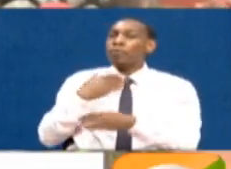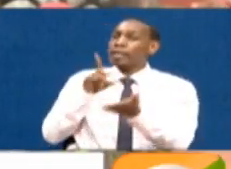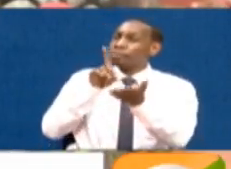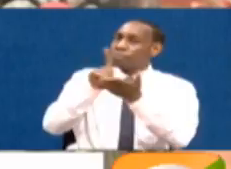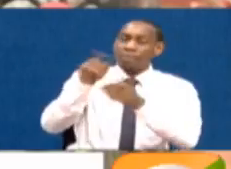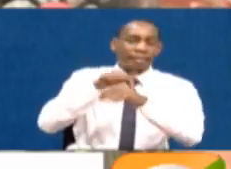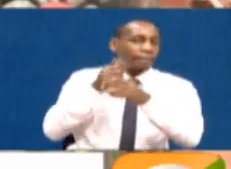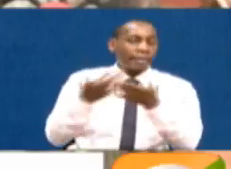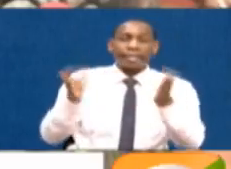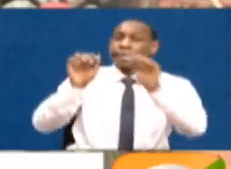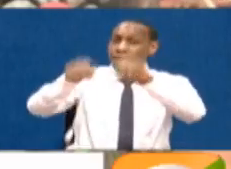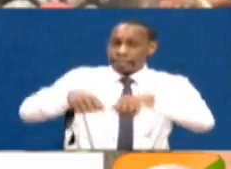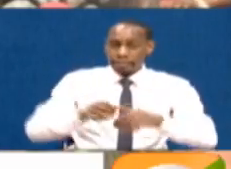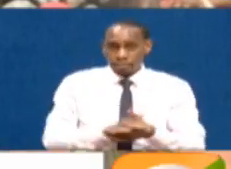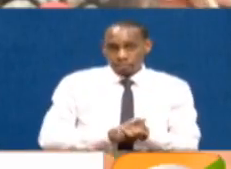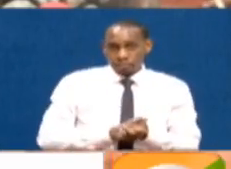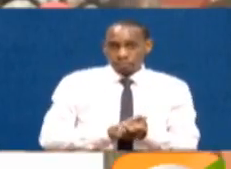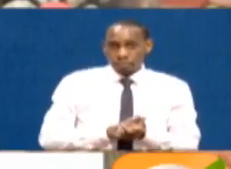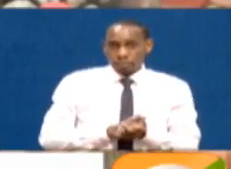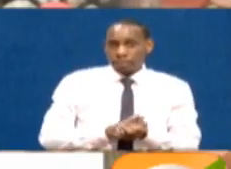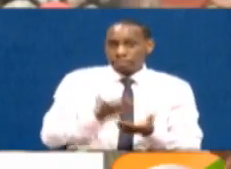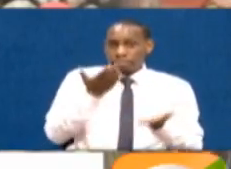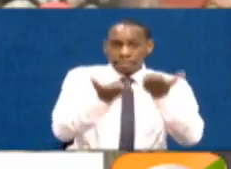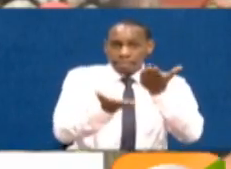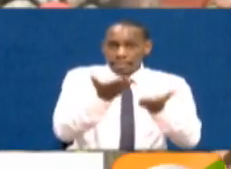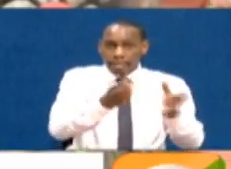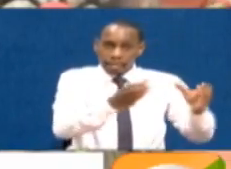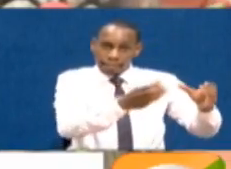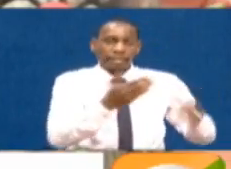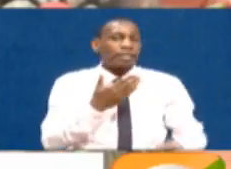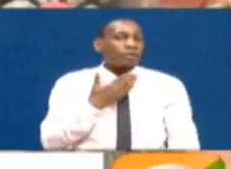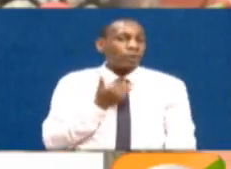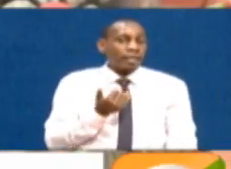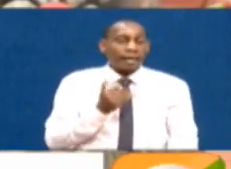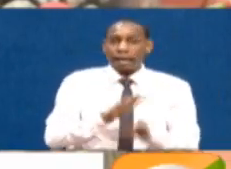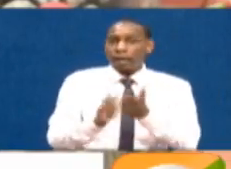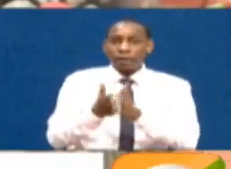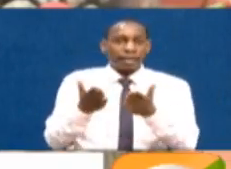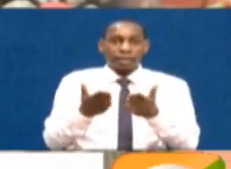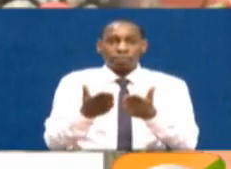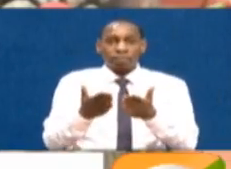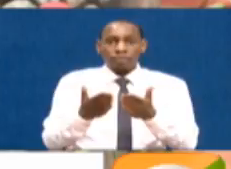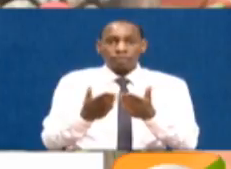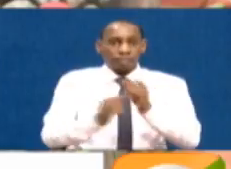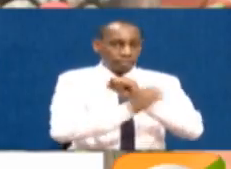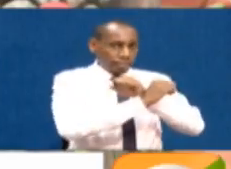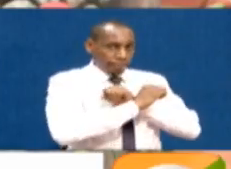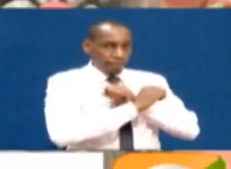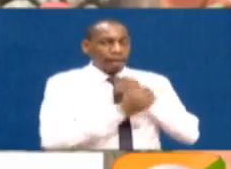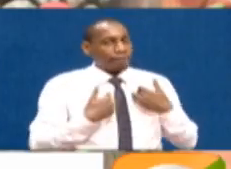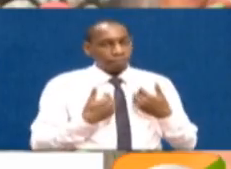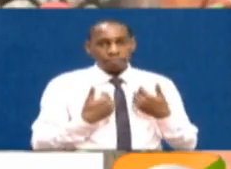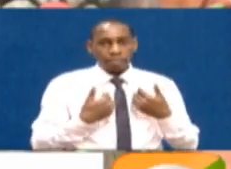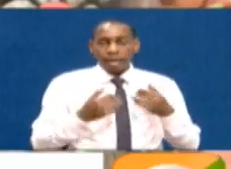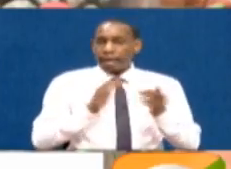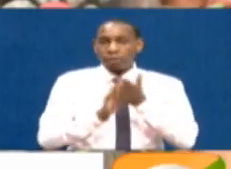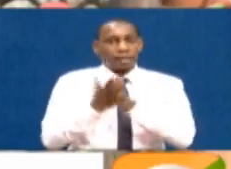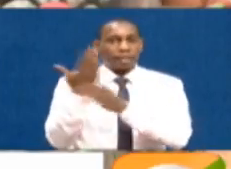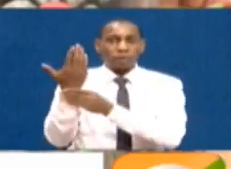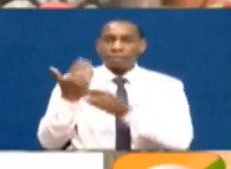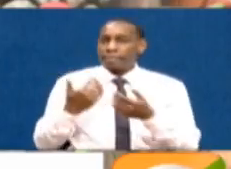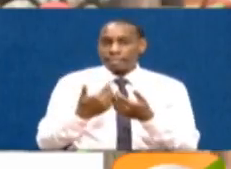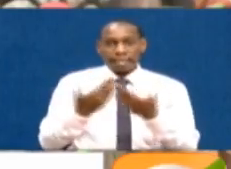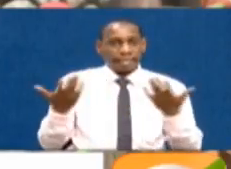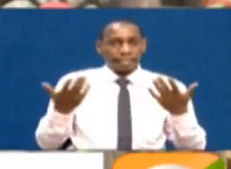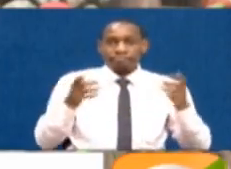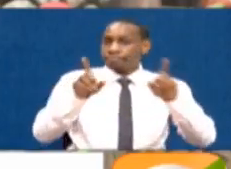fire you or they want to, you don't have anything to defend yourself with. I don't have any documents.